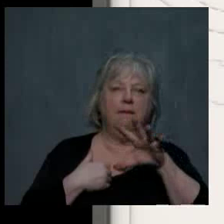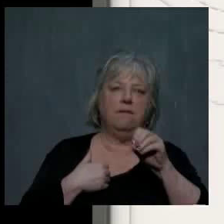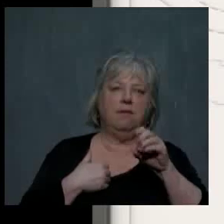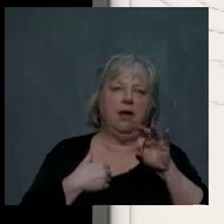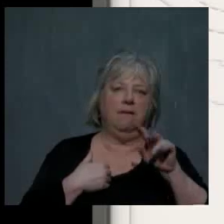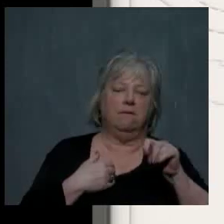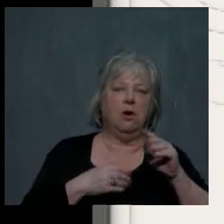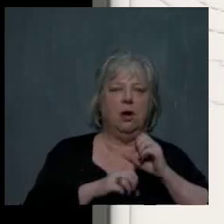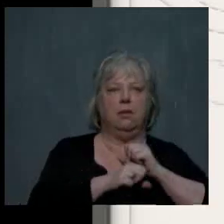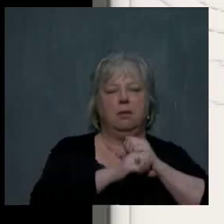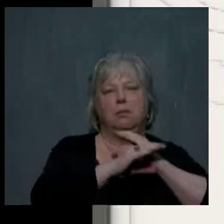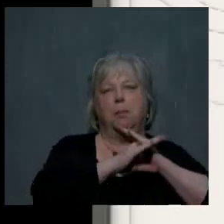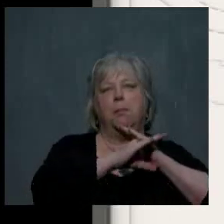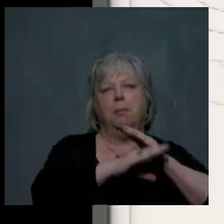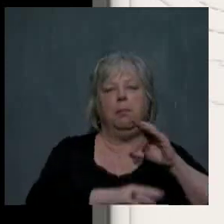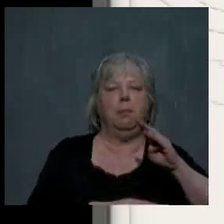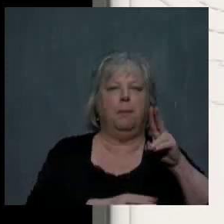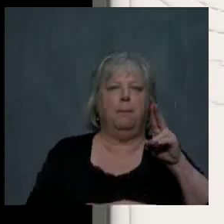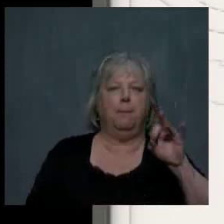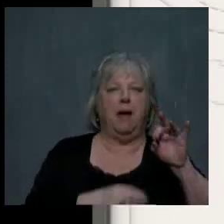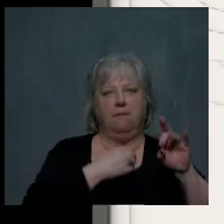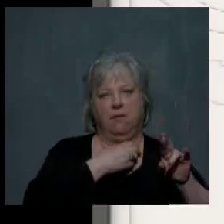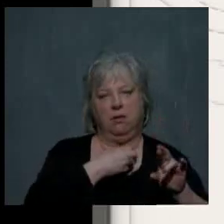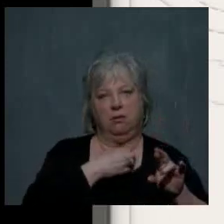50-foot buffer.